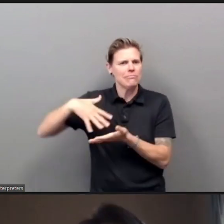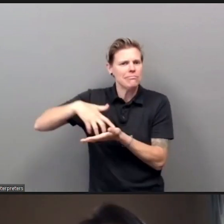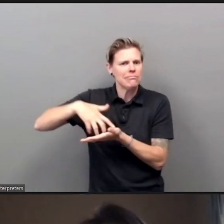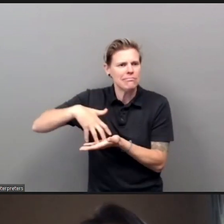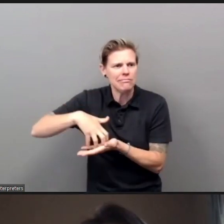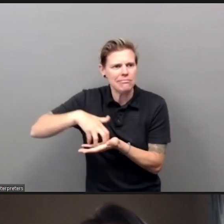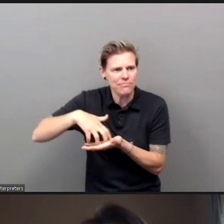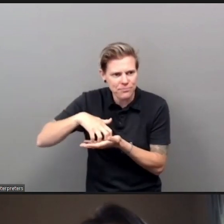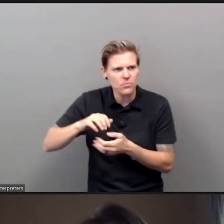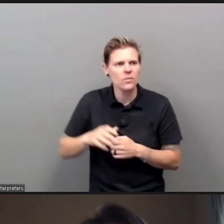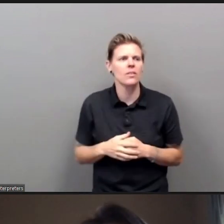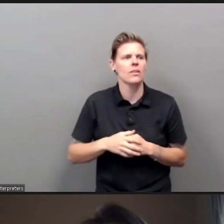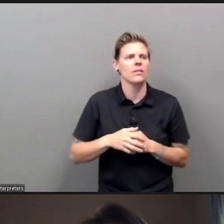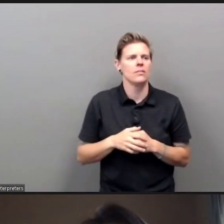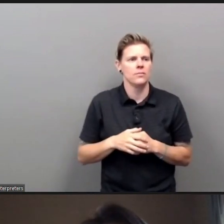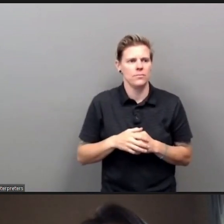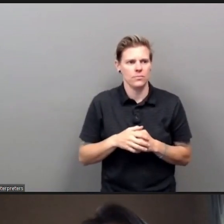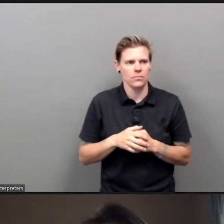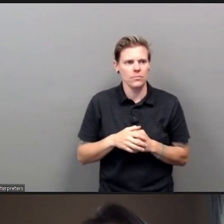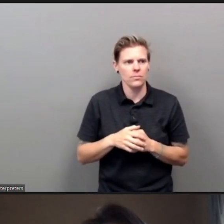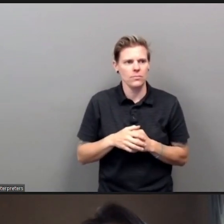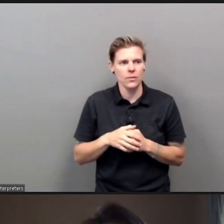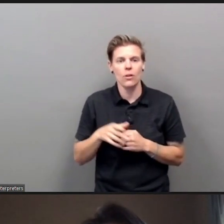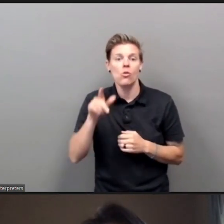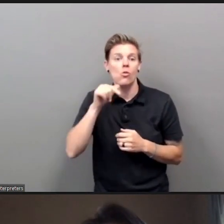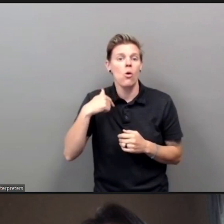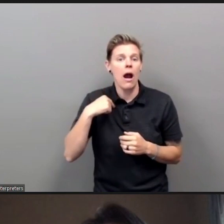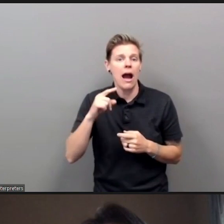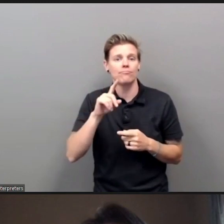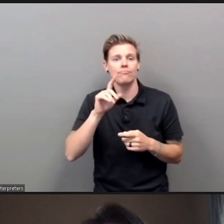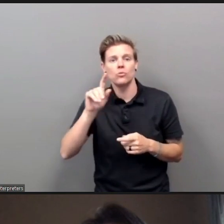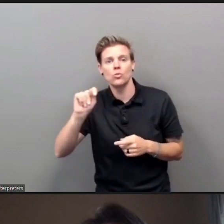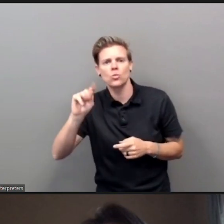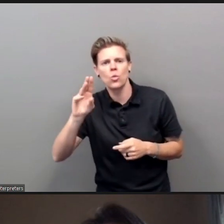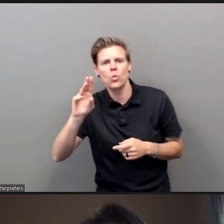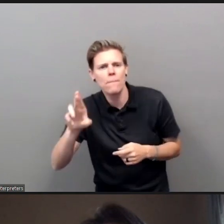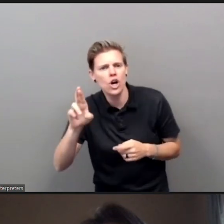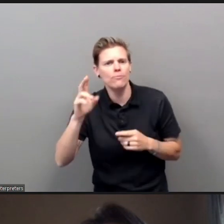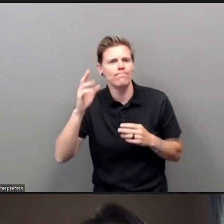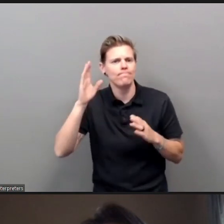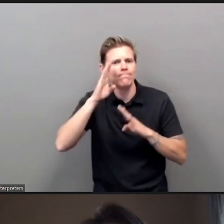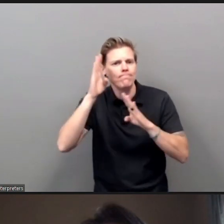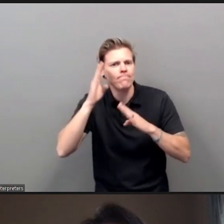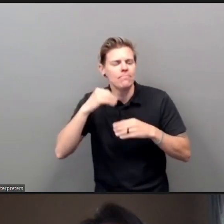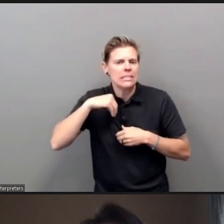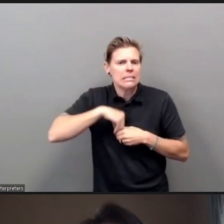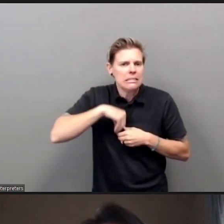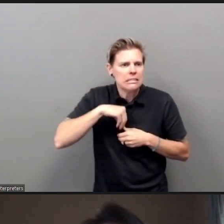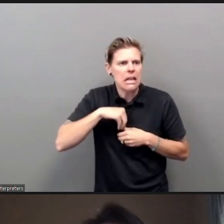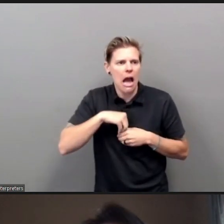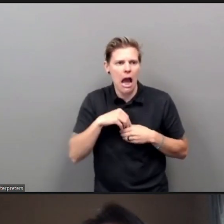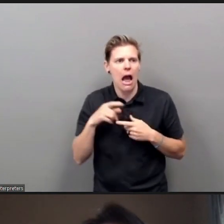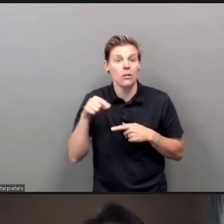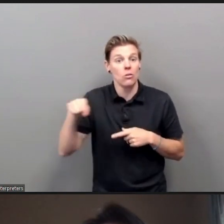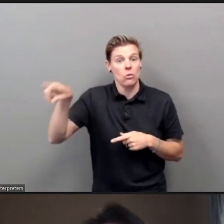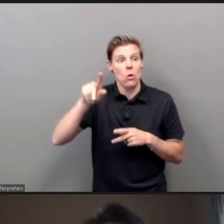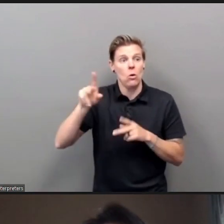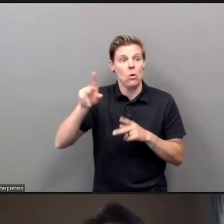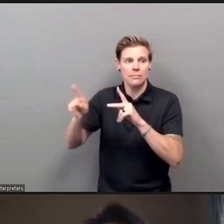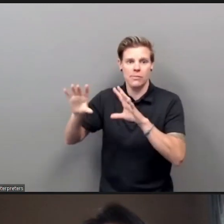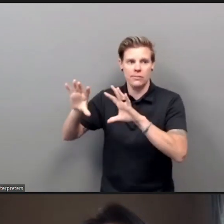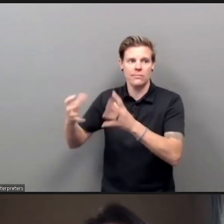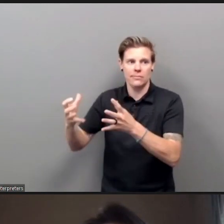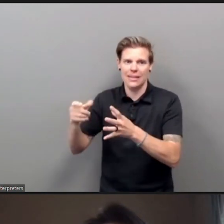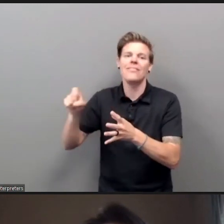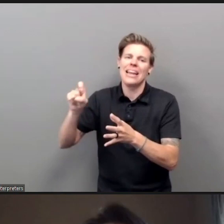treatment for chemo, things like that. So the round of additional vaccines we're